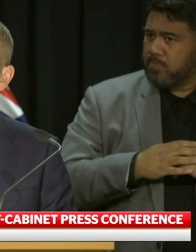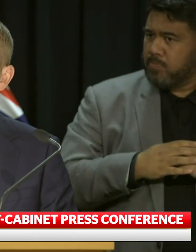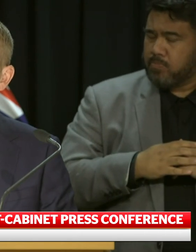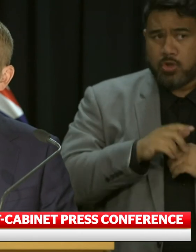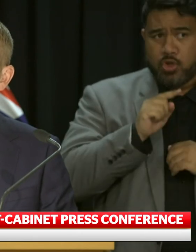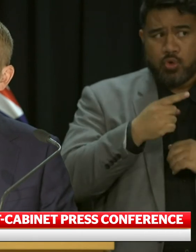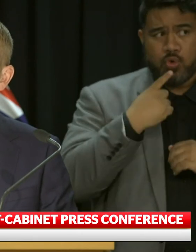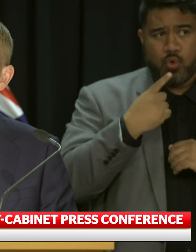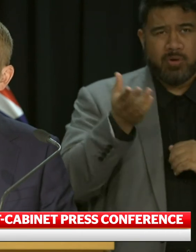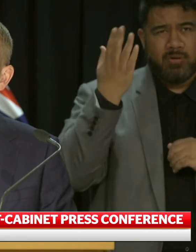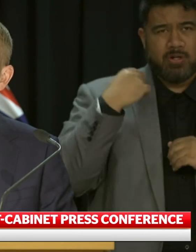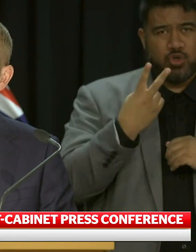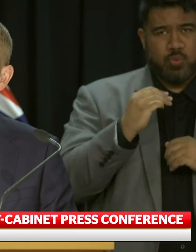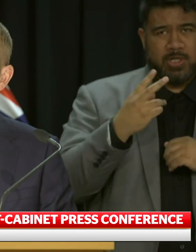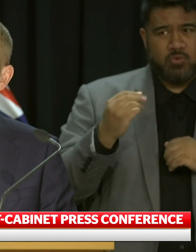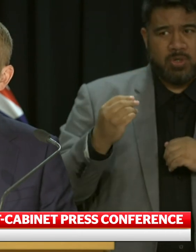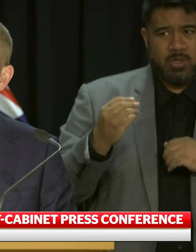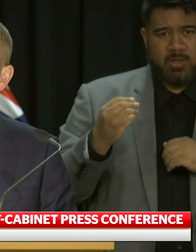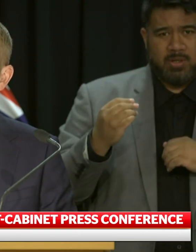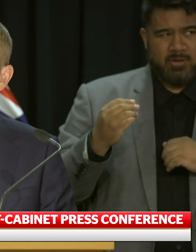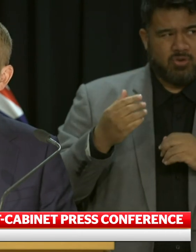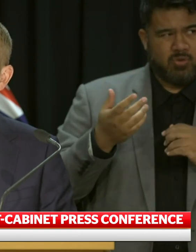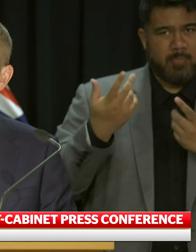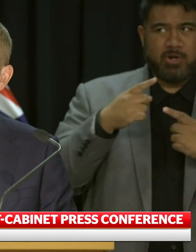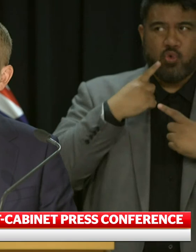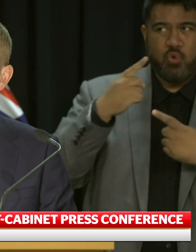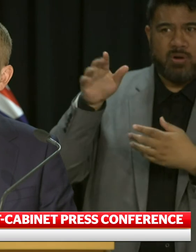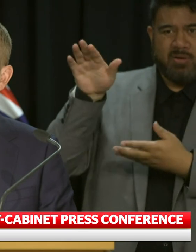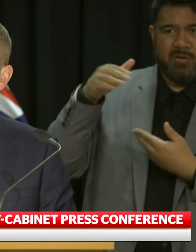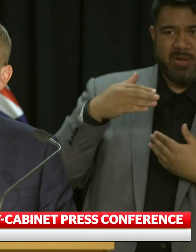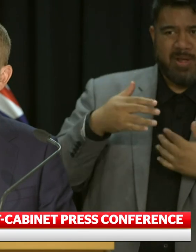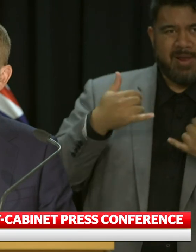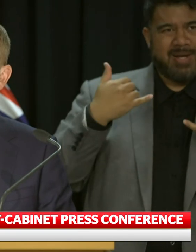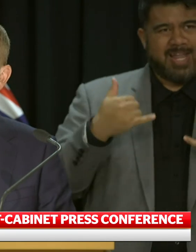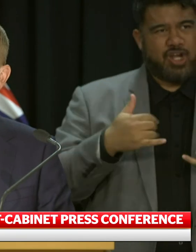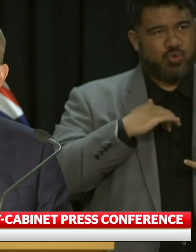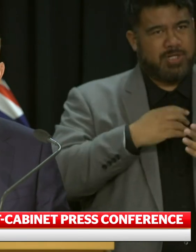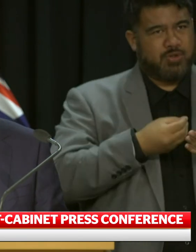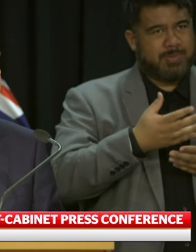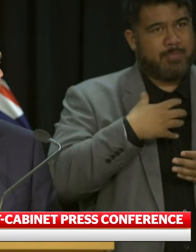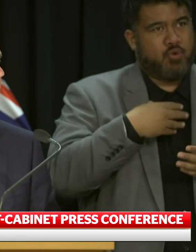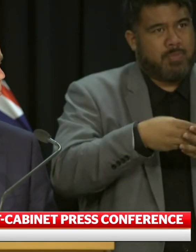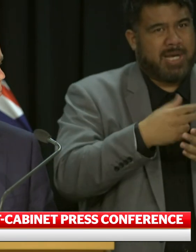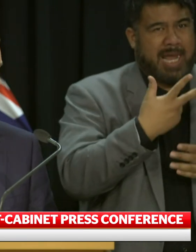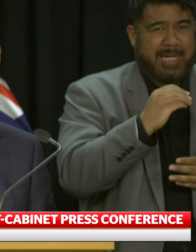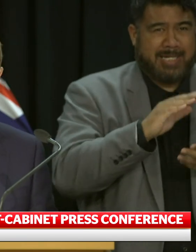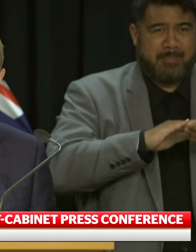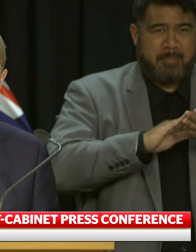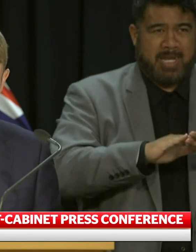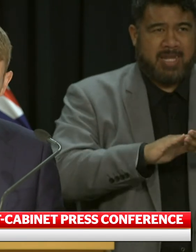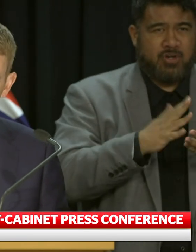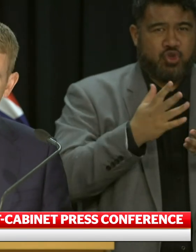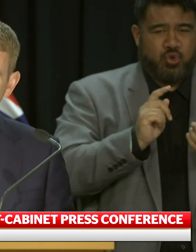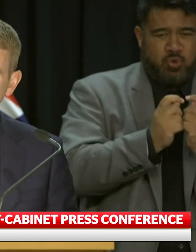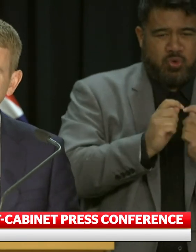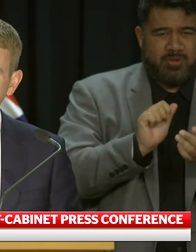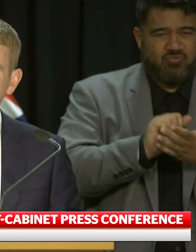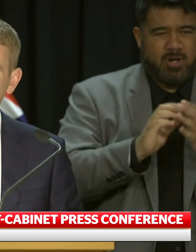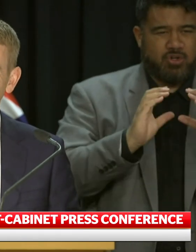ordered in 2020, you need to now spend another $80 million to get the right communications gear in it? How come it doesn't